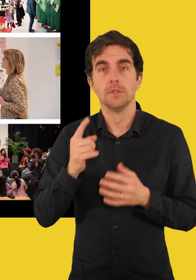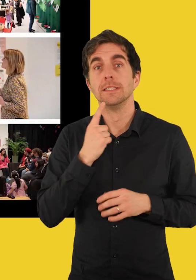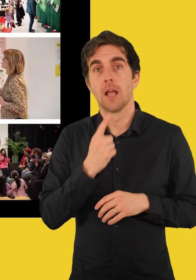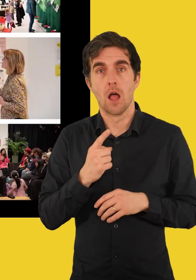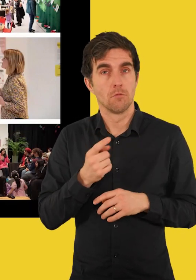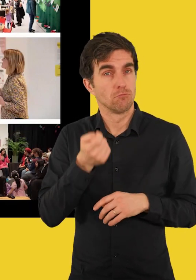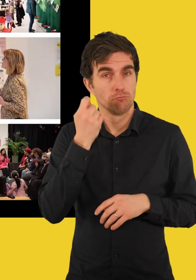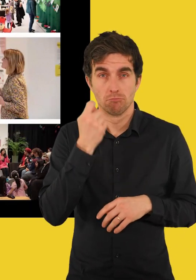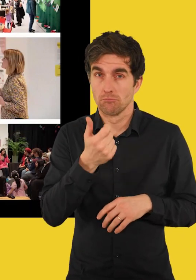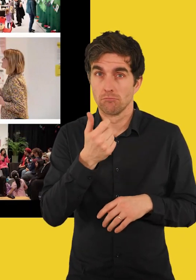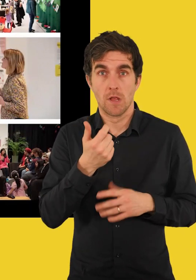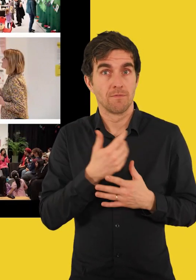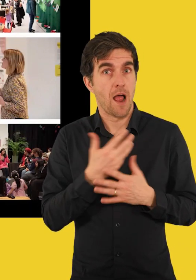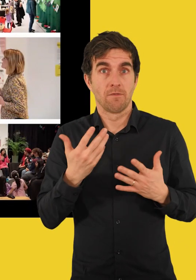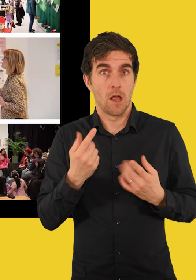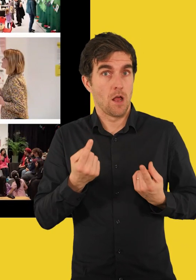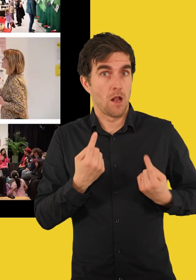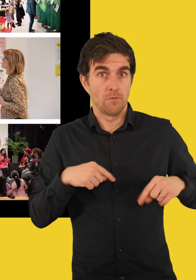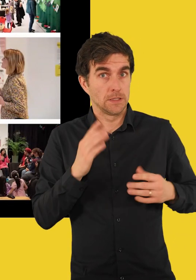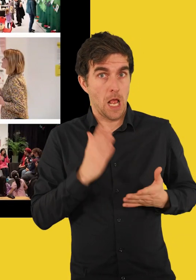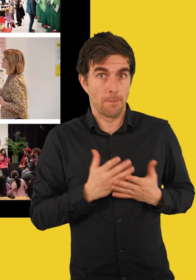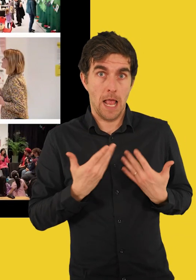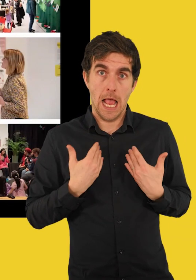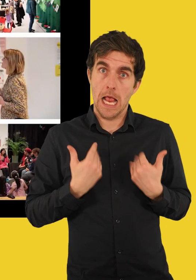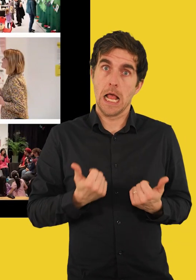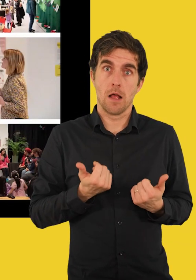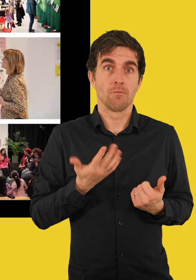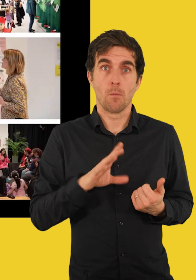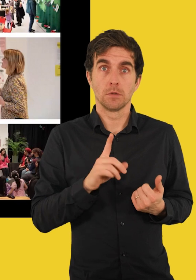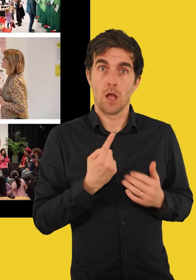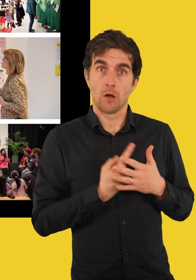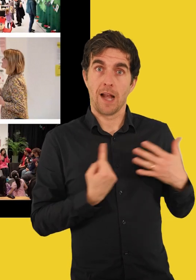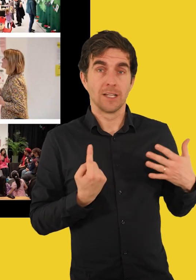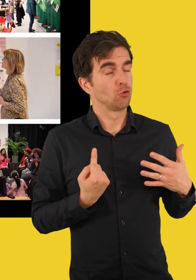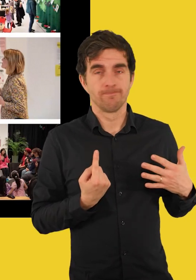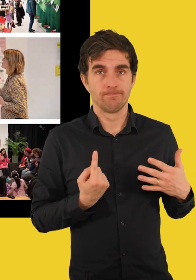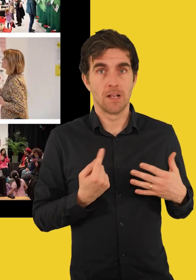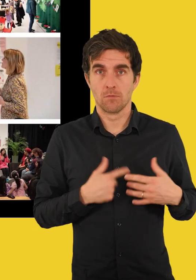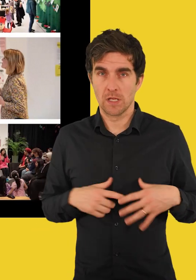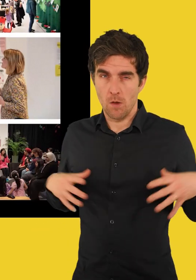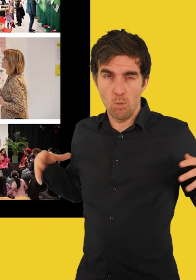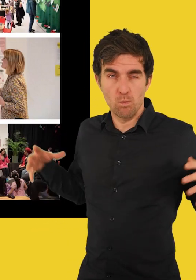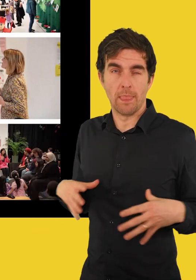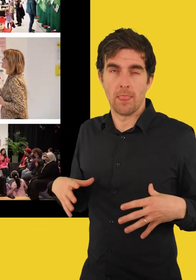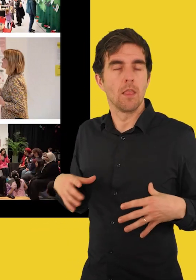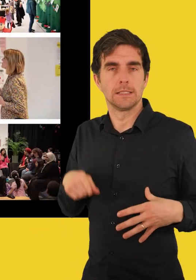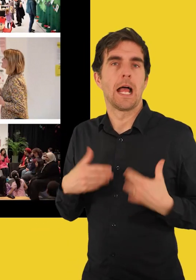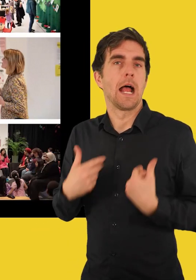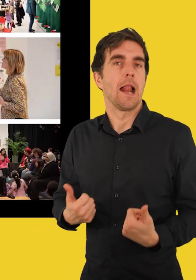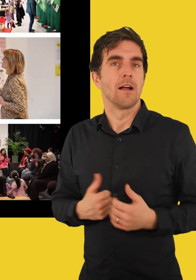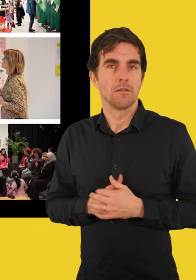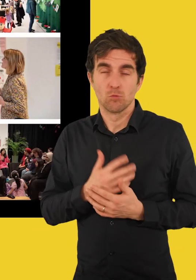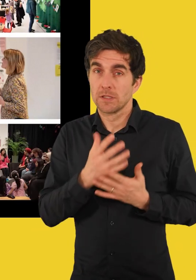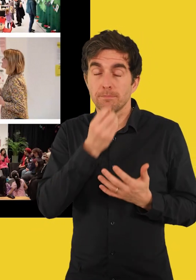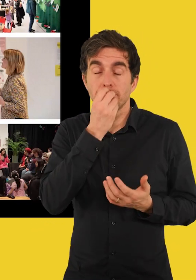quote says, "Rarely, if ever, are any of us healed in isolation. Healing is an act of communion." This